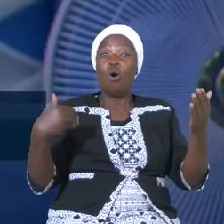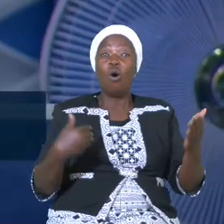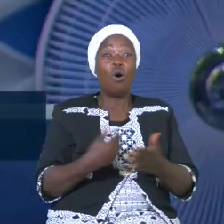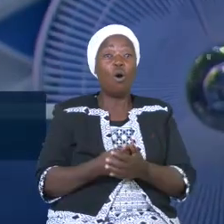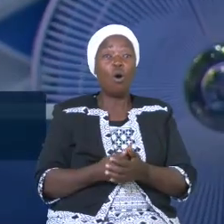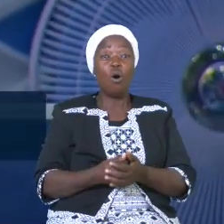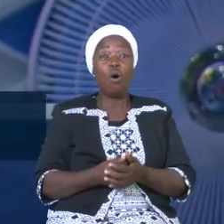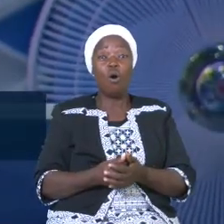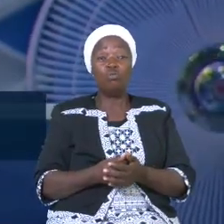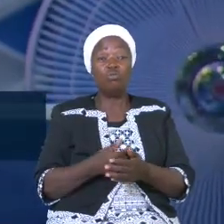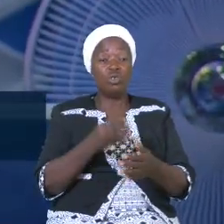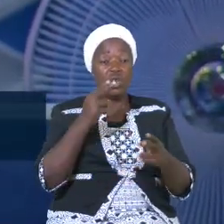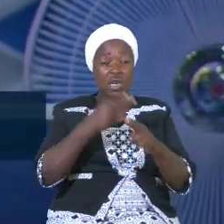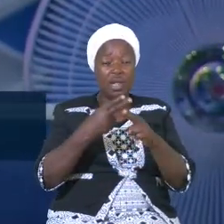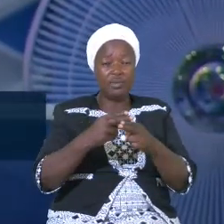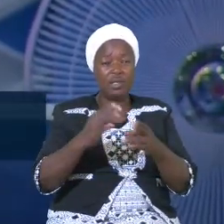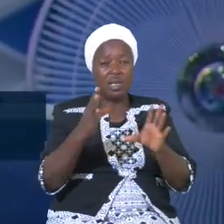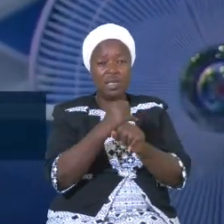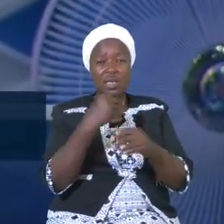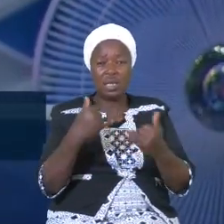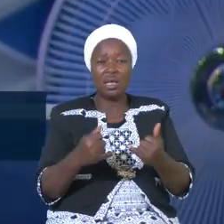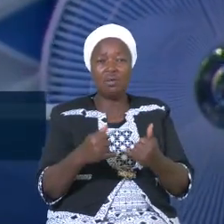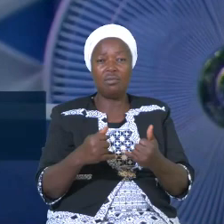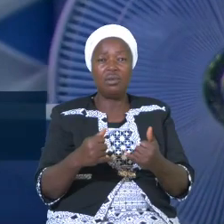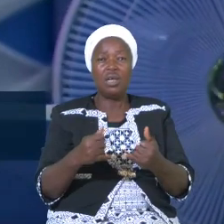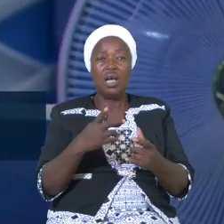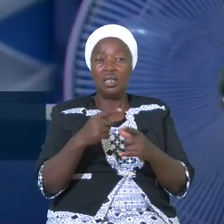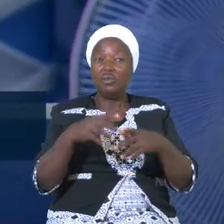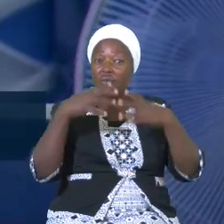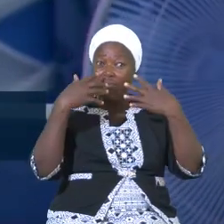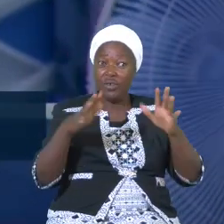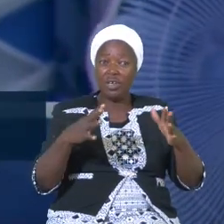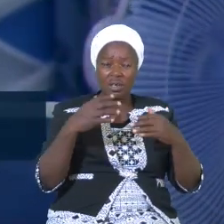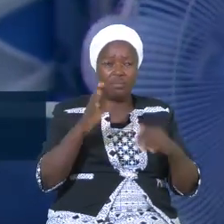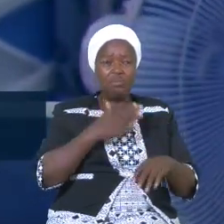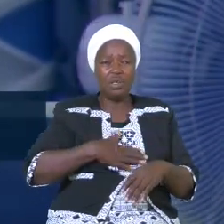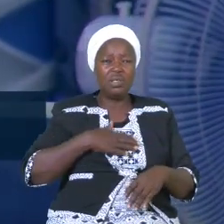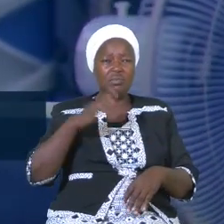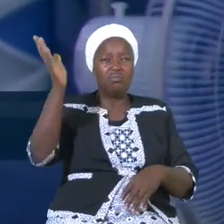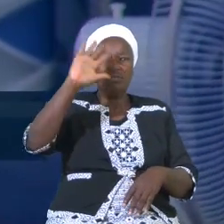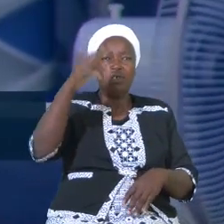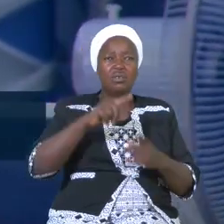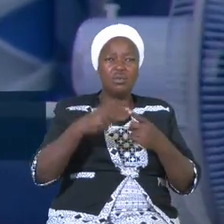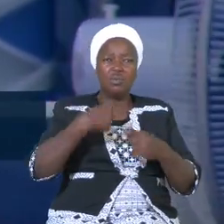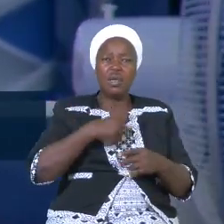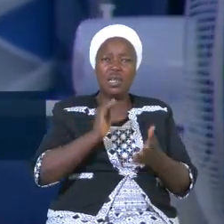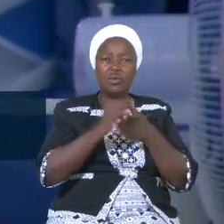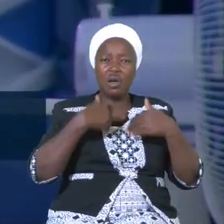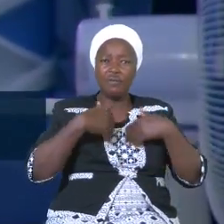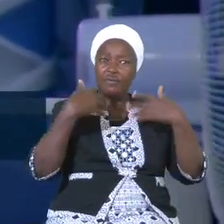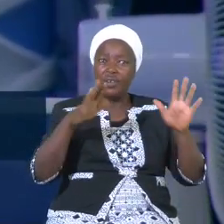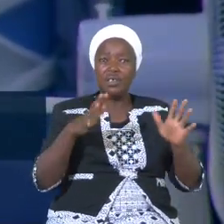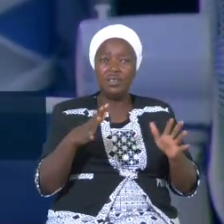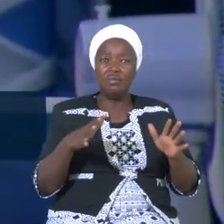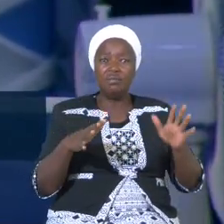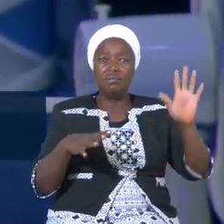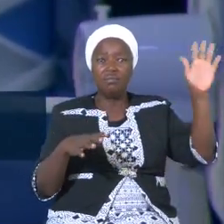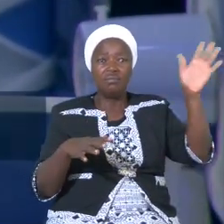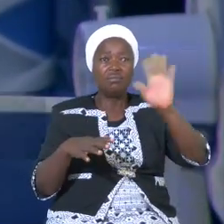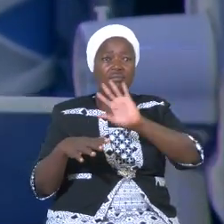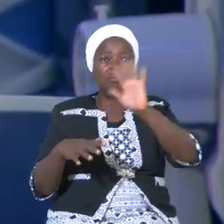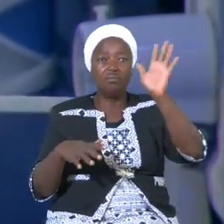taken are ended can you just wave to me from various parts of the ground if you are